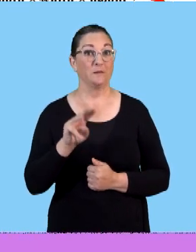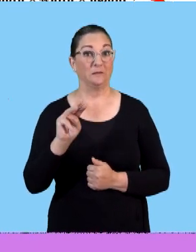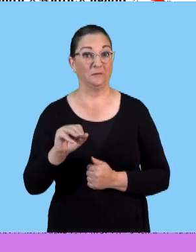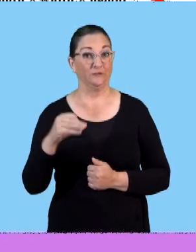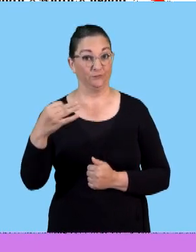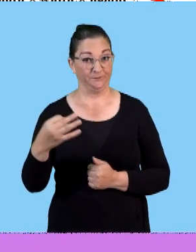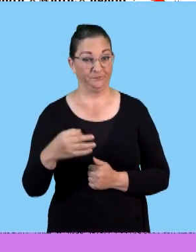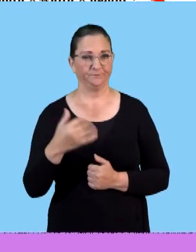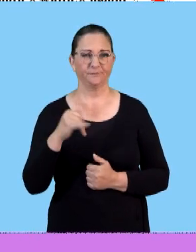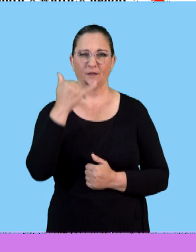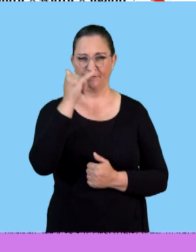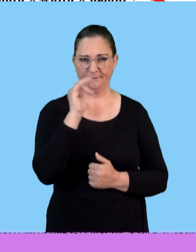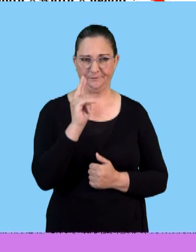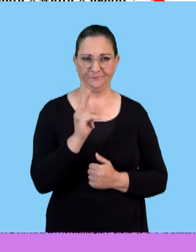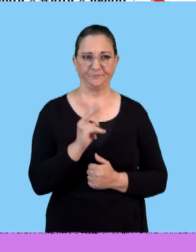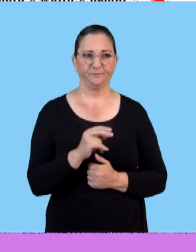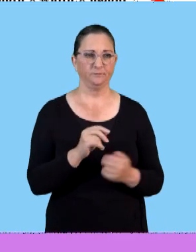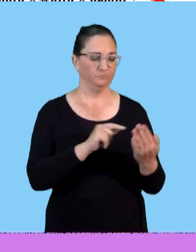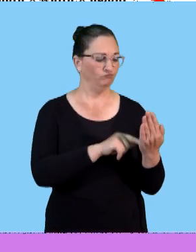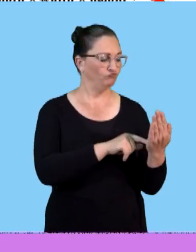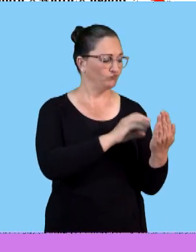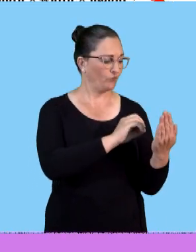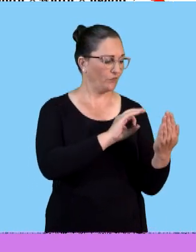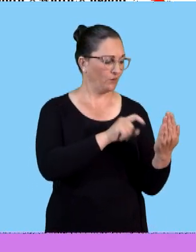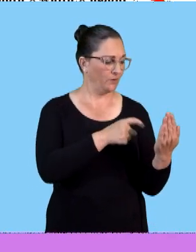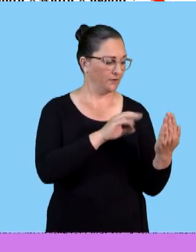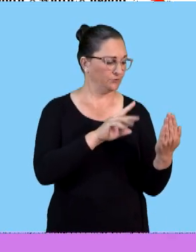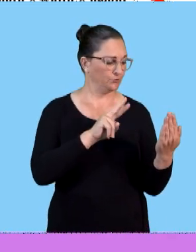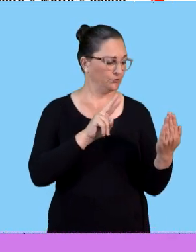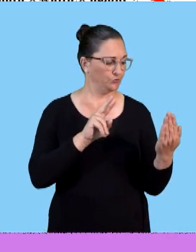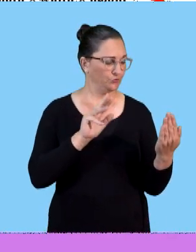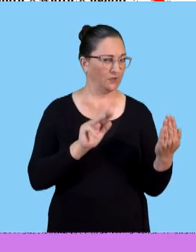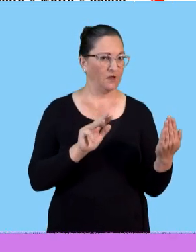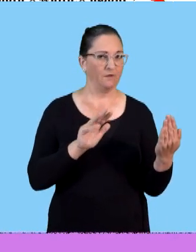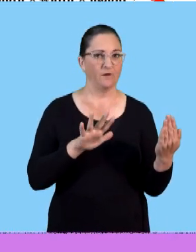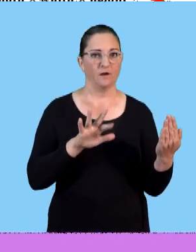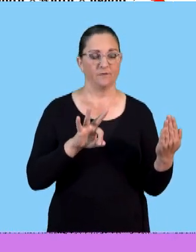0,329,531,25, and this is cubic meters. Now let's double check.